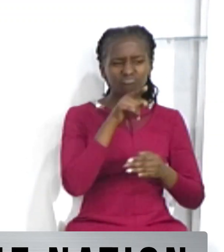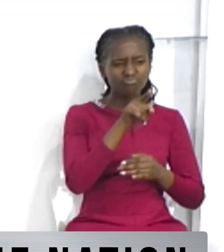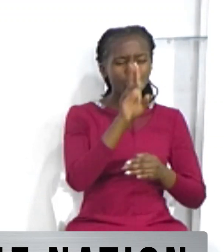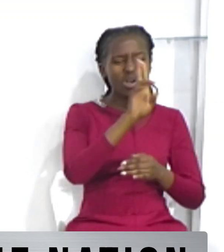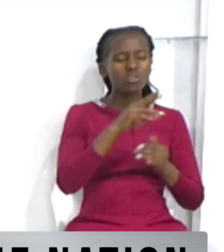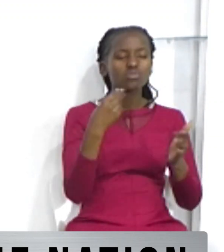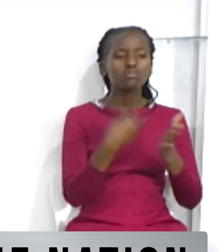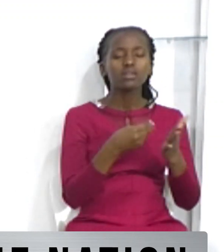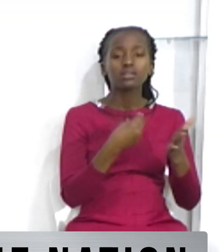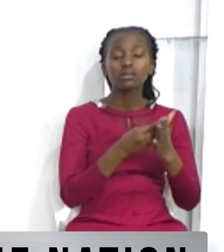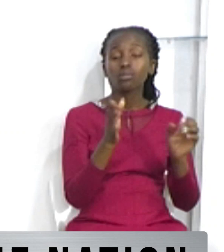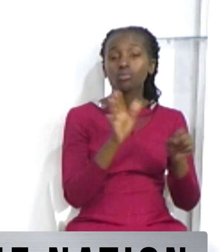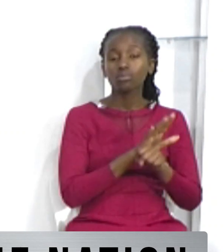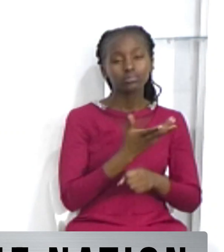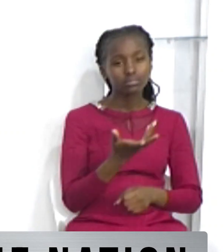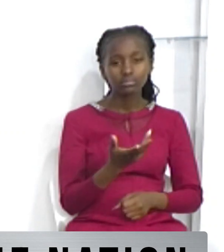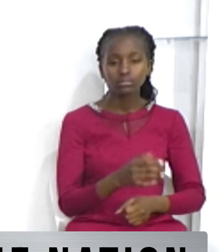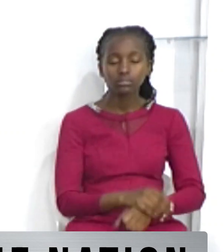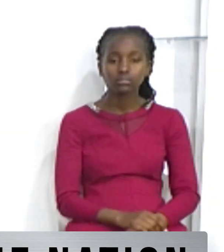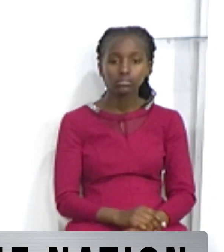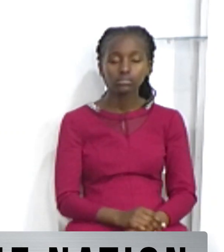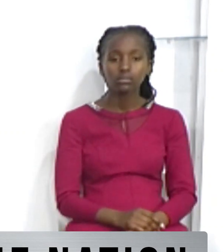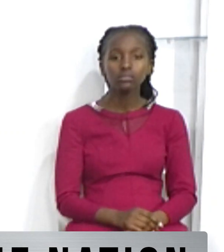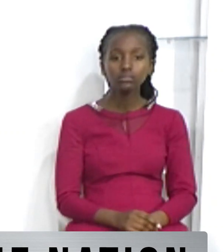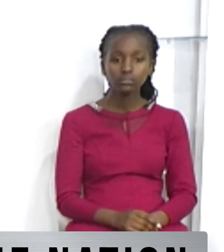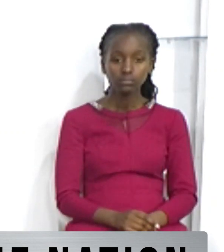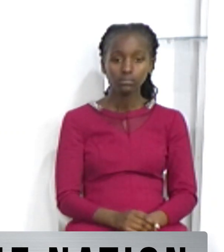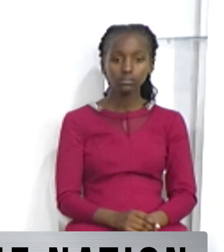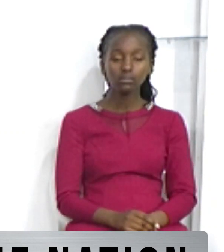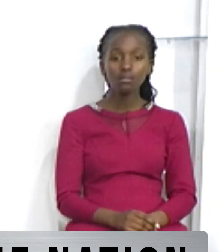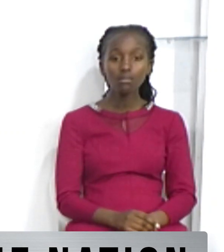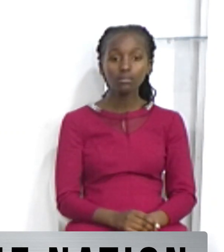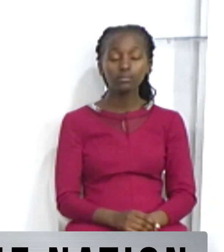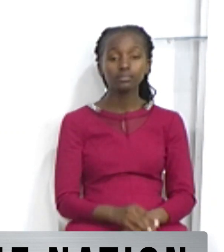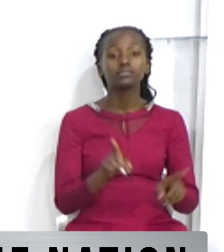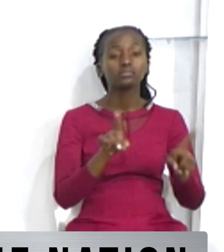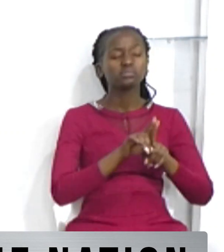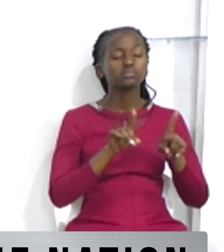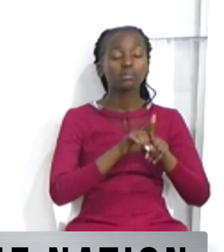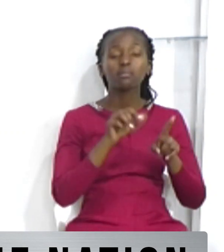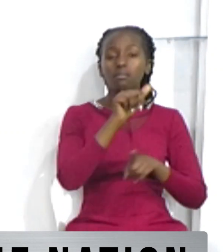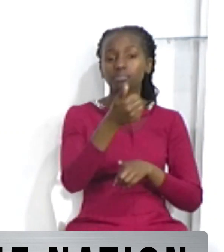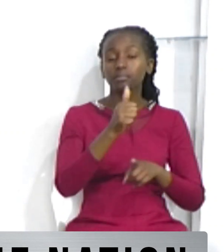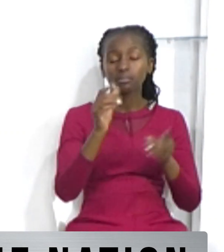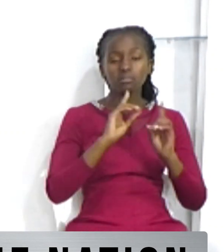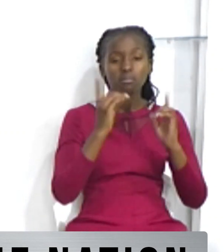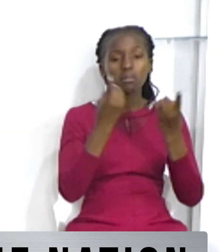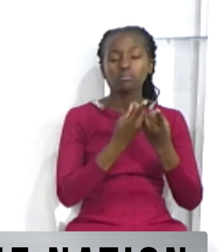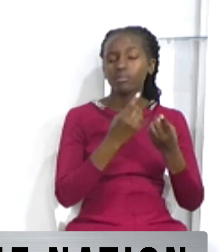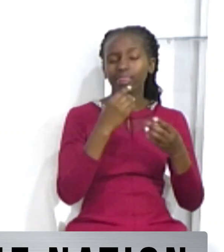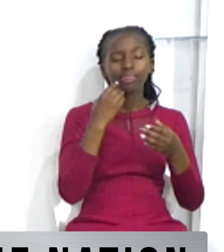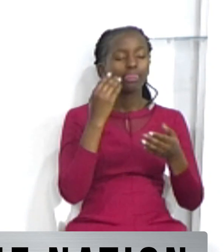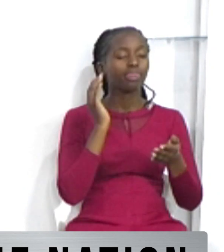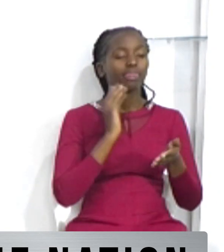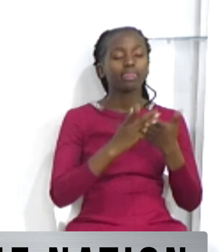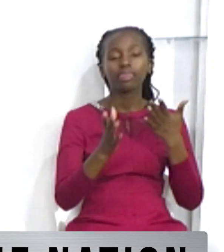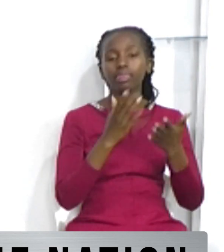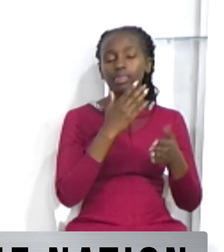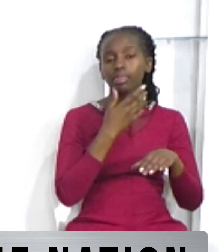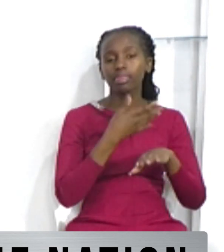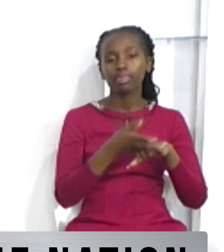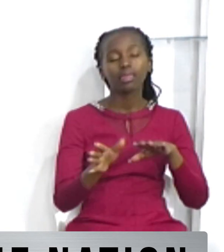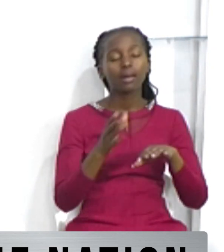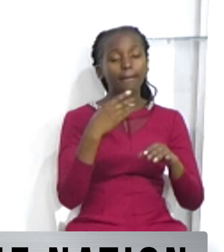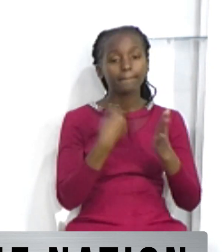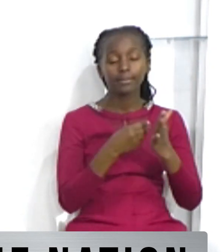spenders, okay, extravagant department, and so many other departments. So it's across the board, this cuts across